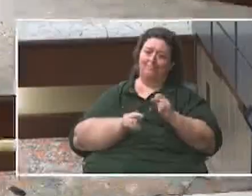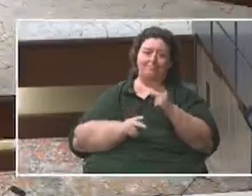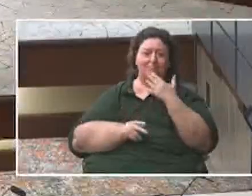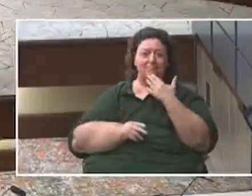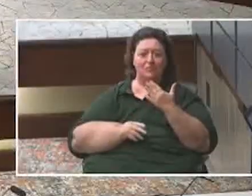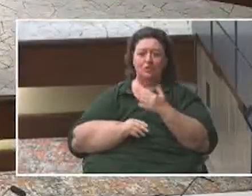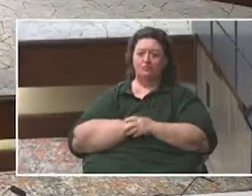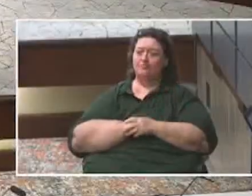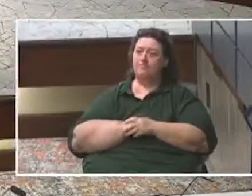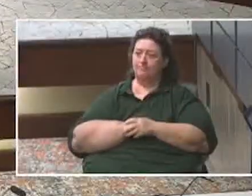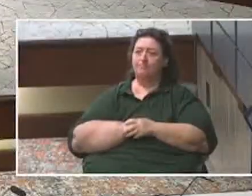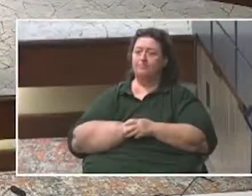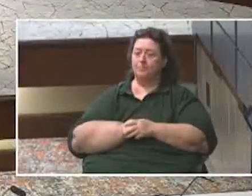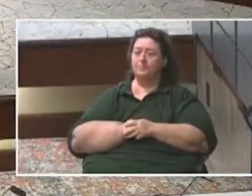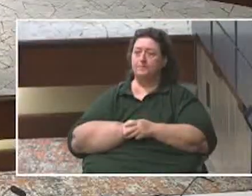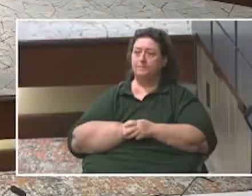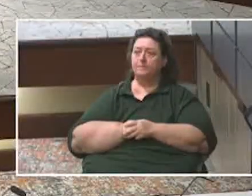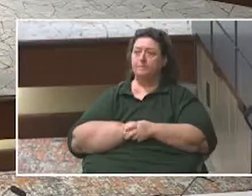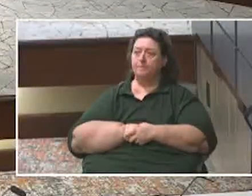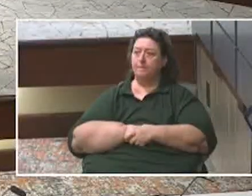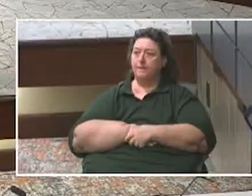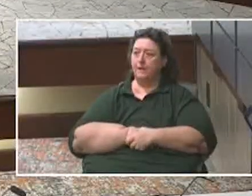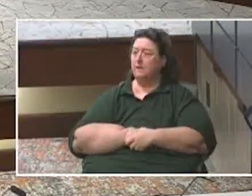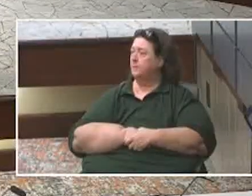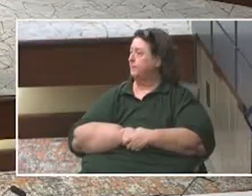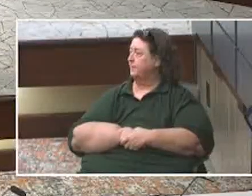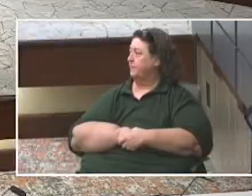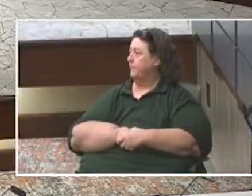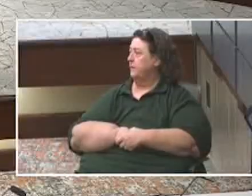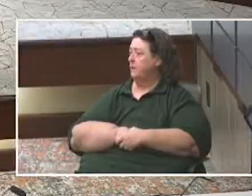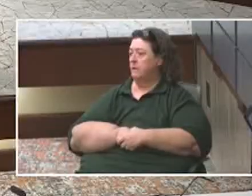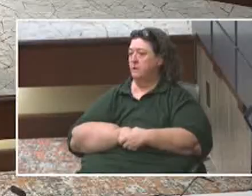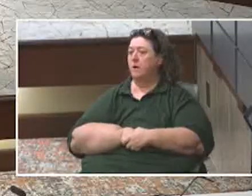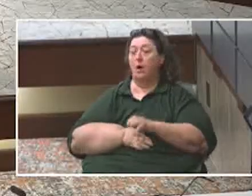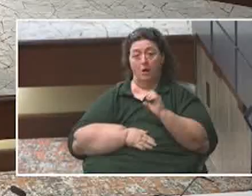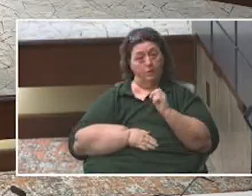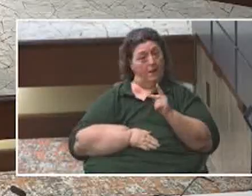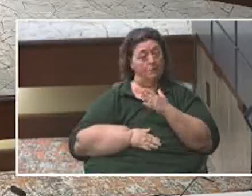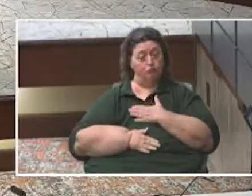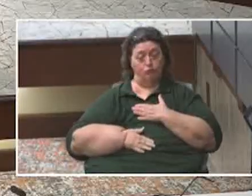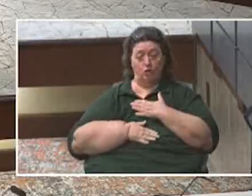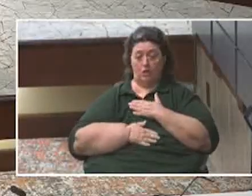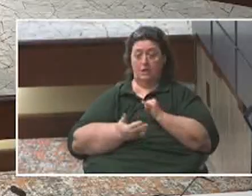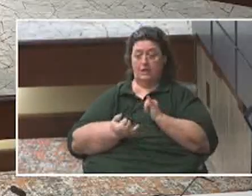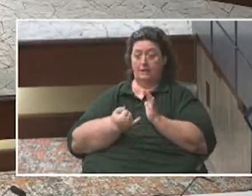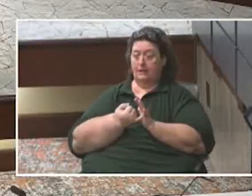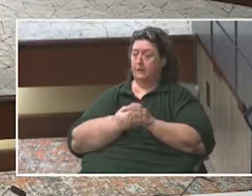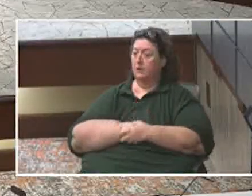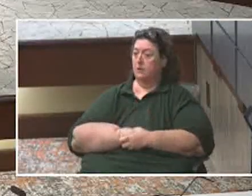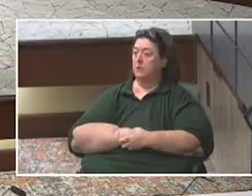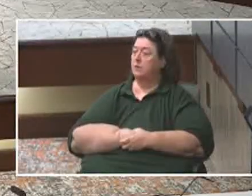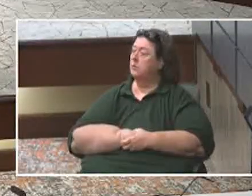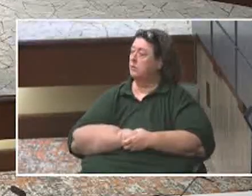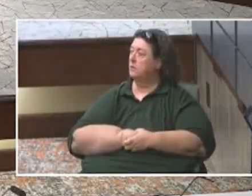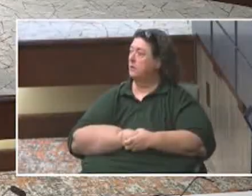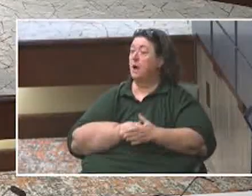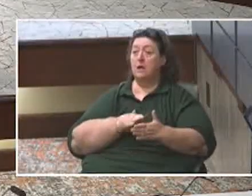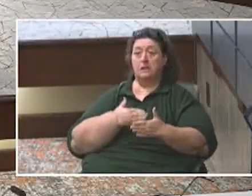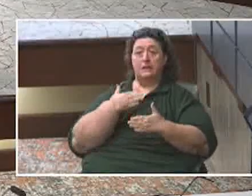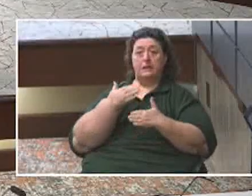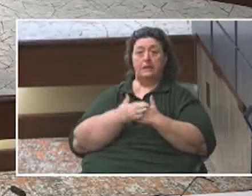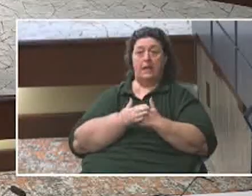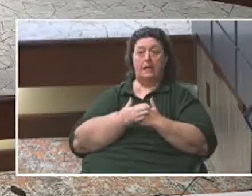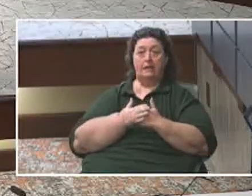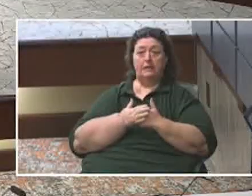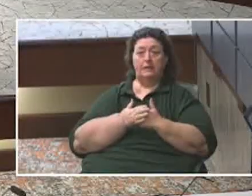you, Blue, in the back there, too. I know you had something to do with this. All right, appreciate it, Colin. The next